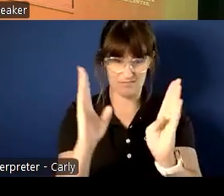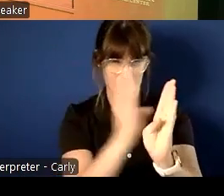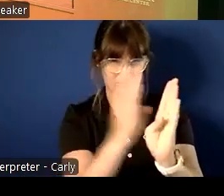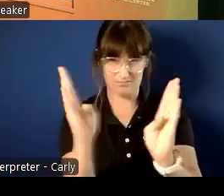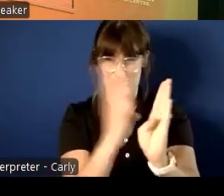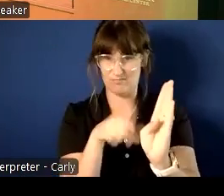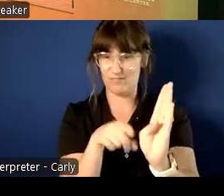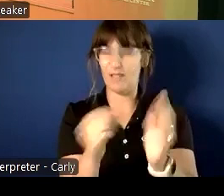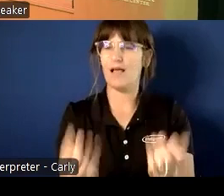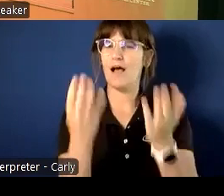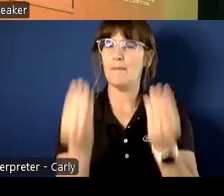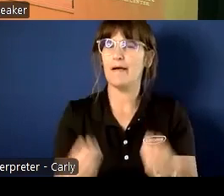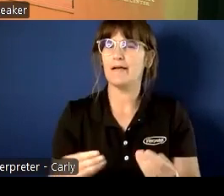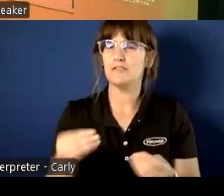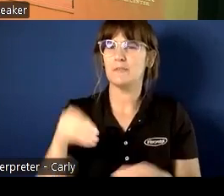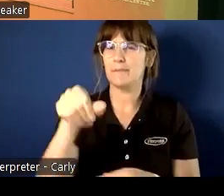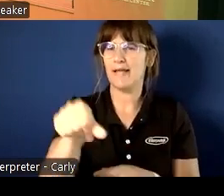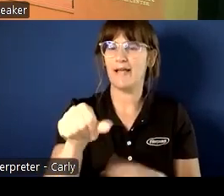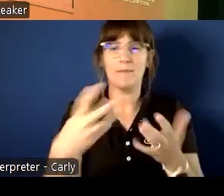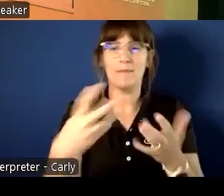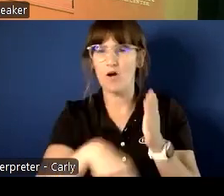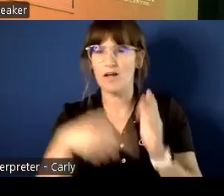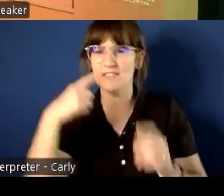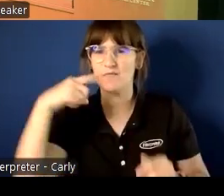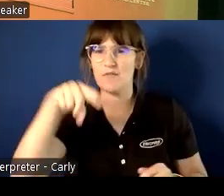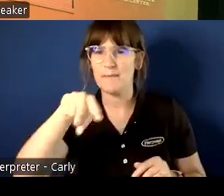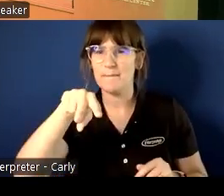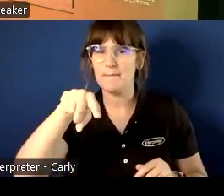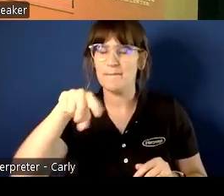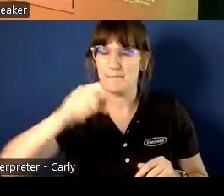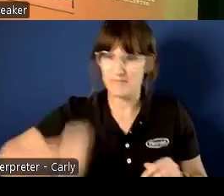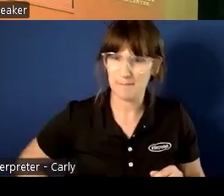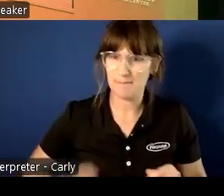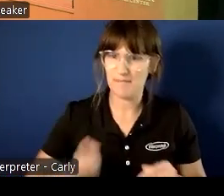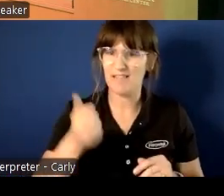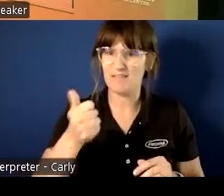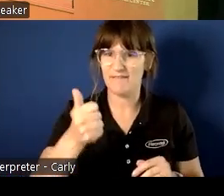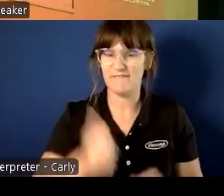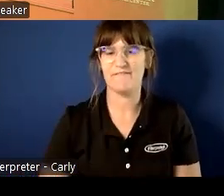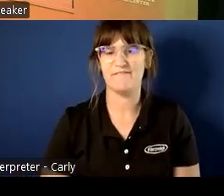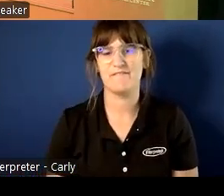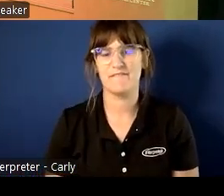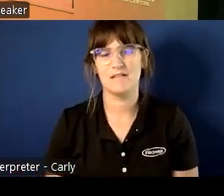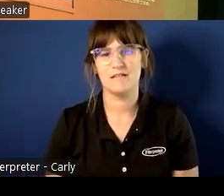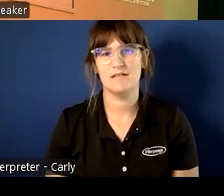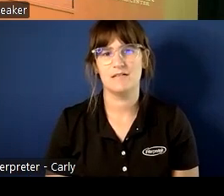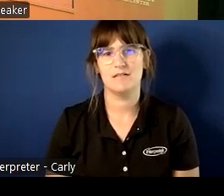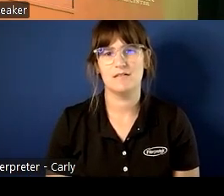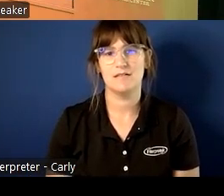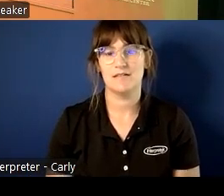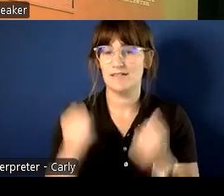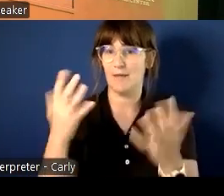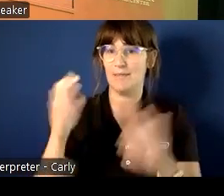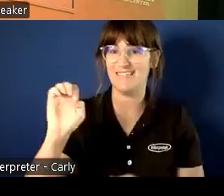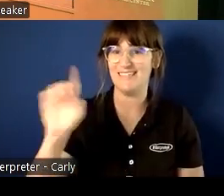plan, well, how much did health plan cost or pay for their care, right? And how many ED visits did they make